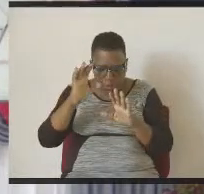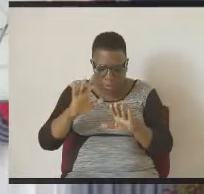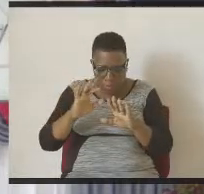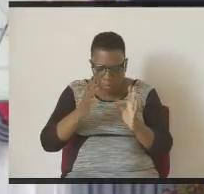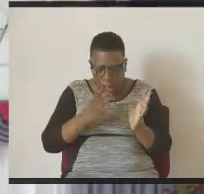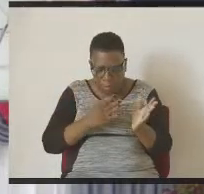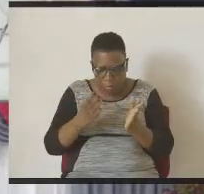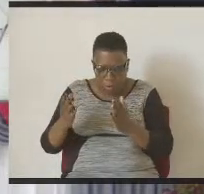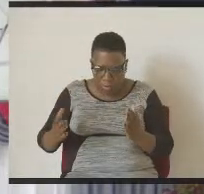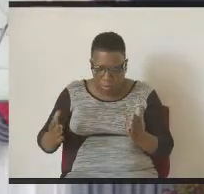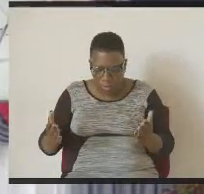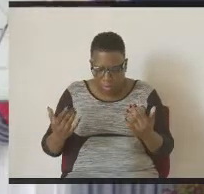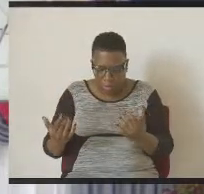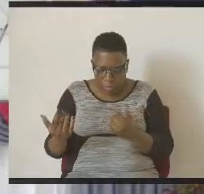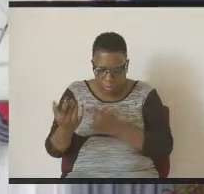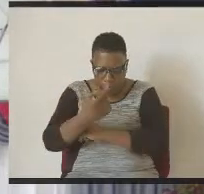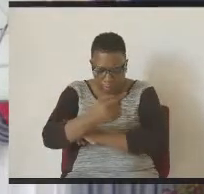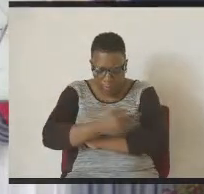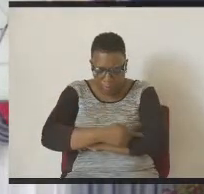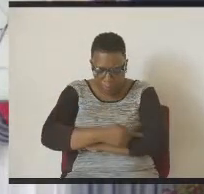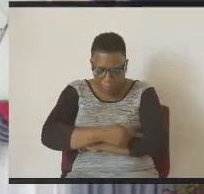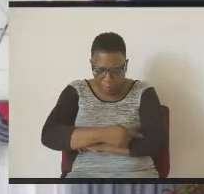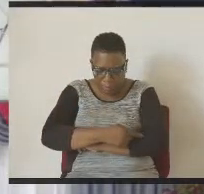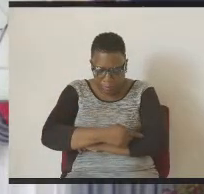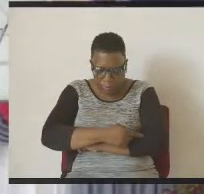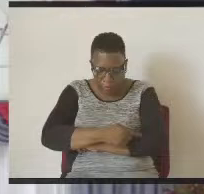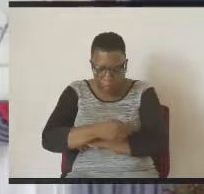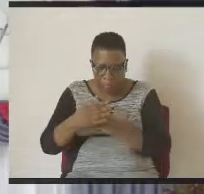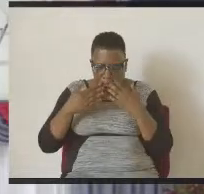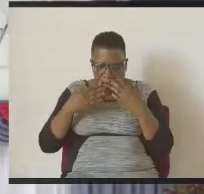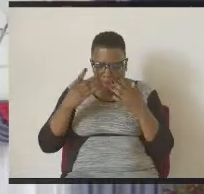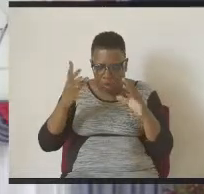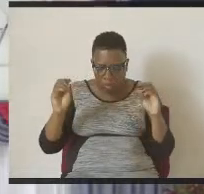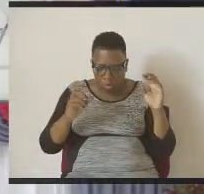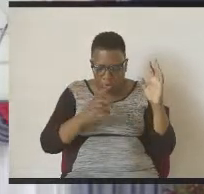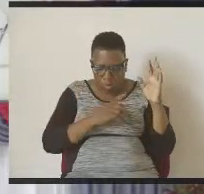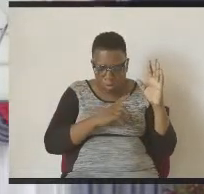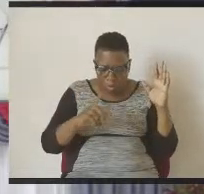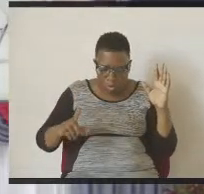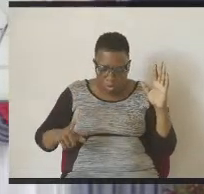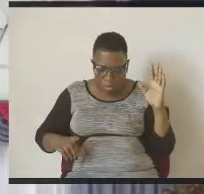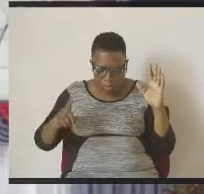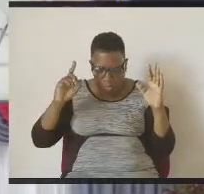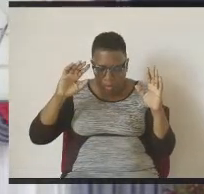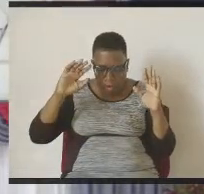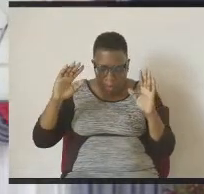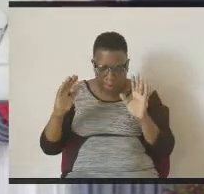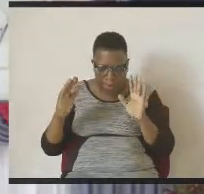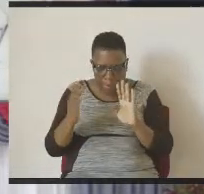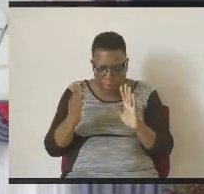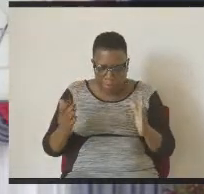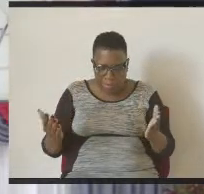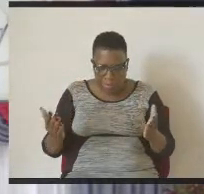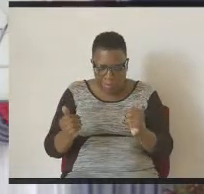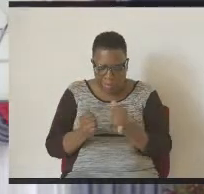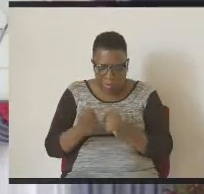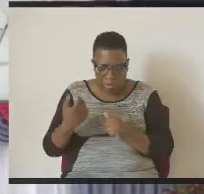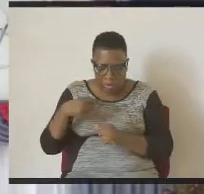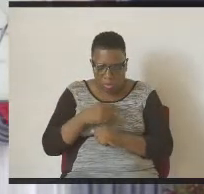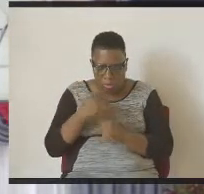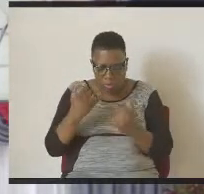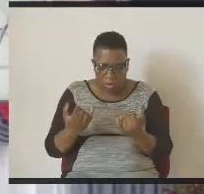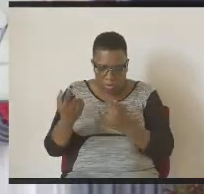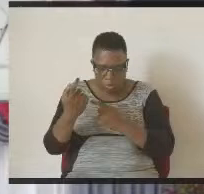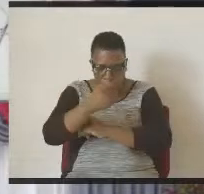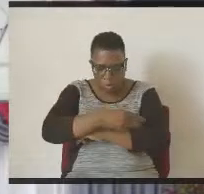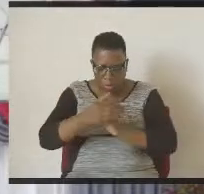here today. We thank you, O Lord, for your presence here with us today. We